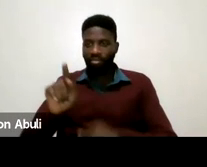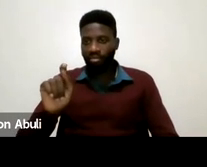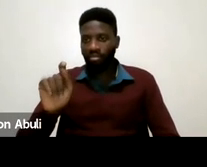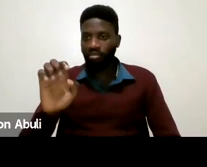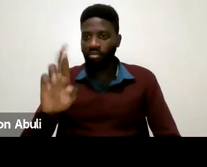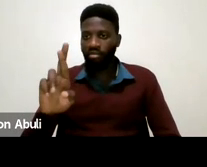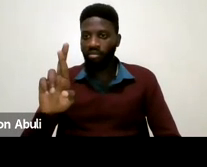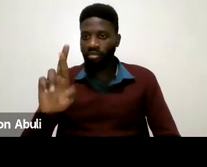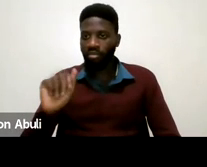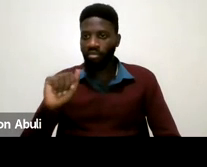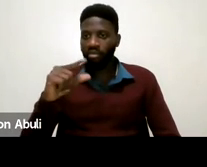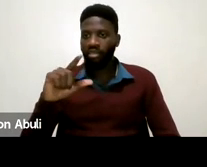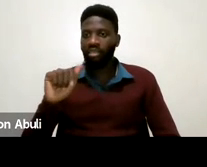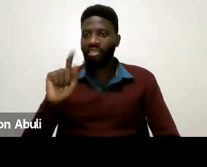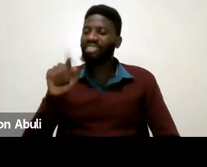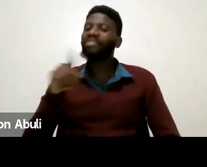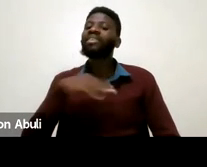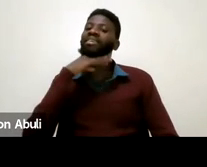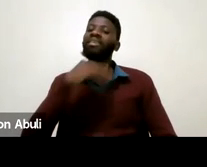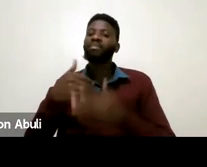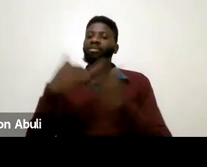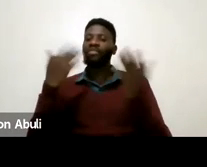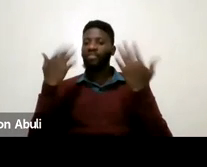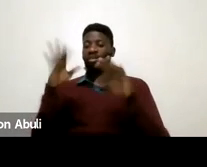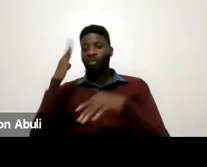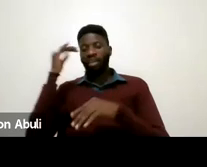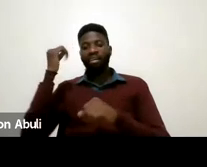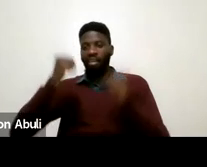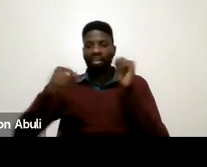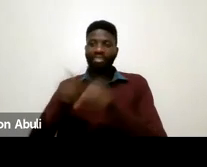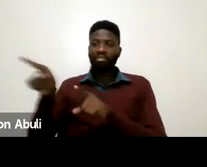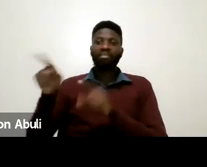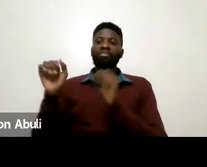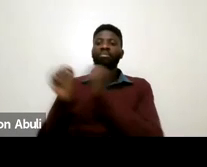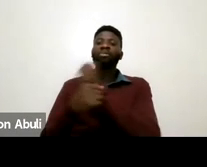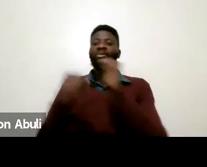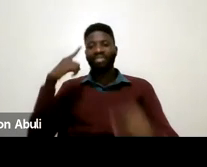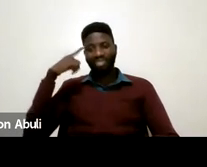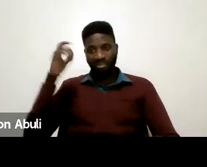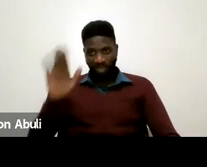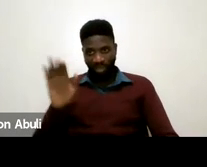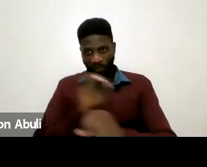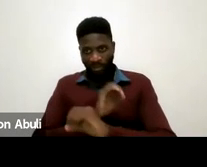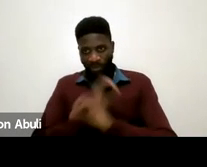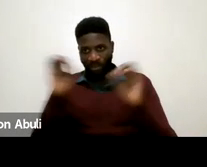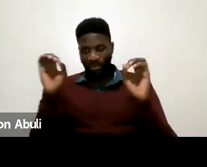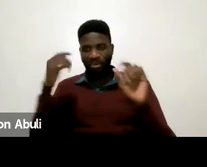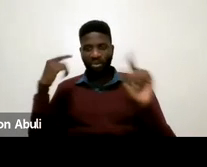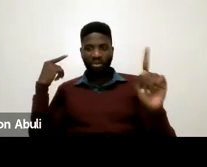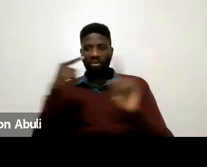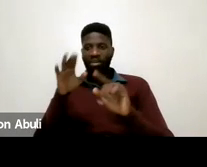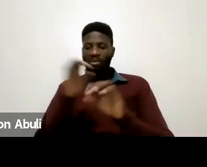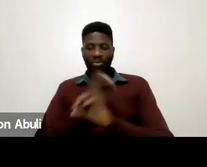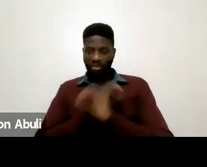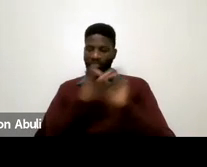round, because you cannot run like him, because it's not your dream, it's not your goal. That's the point I wanted to drive home. So